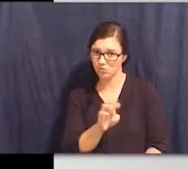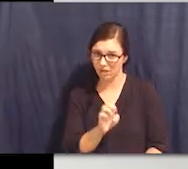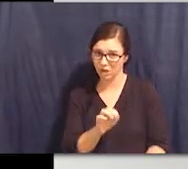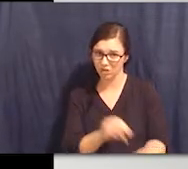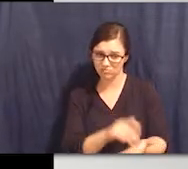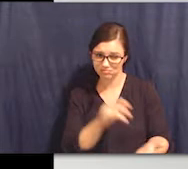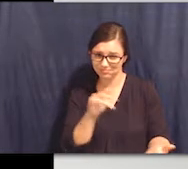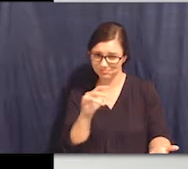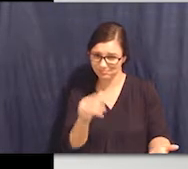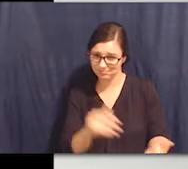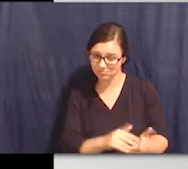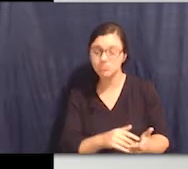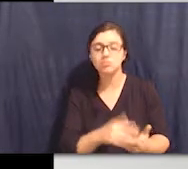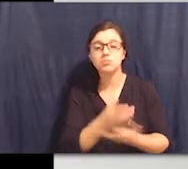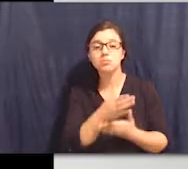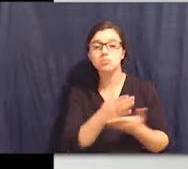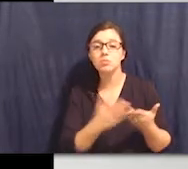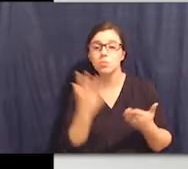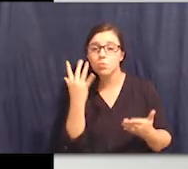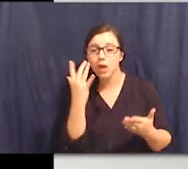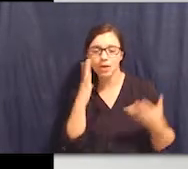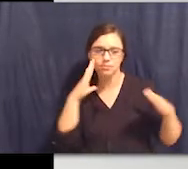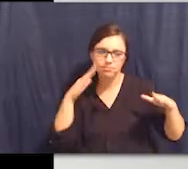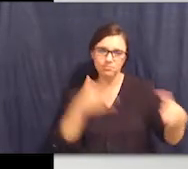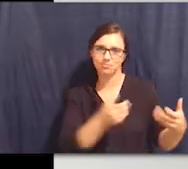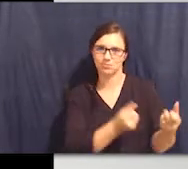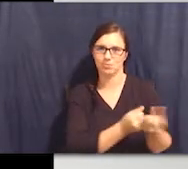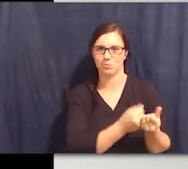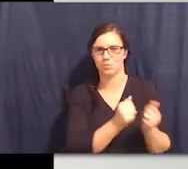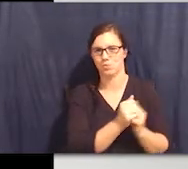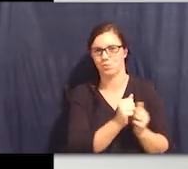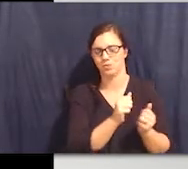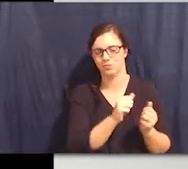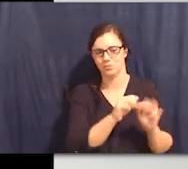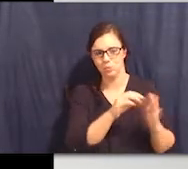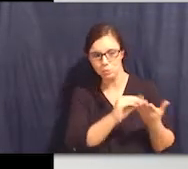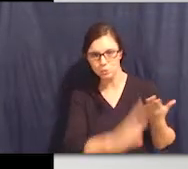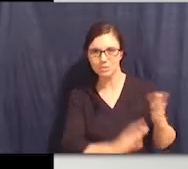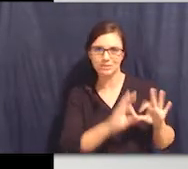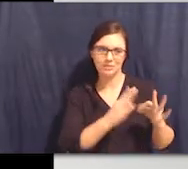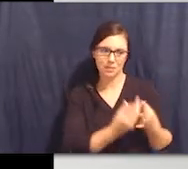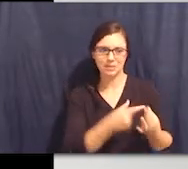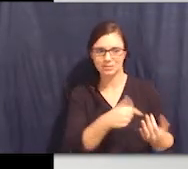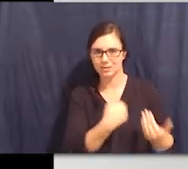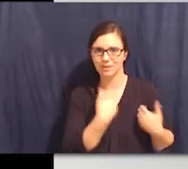part and parcel to the focus that Florida has on supporting students and families with disabilities.